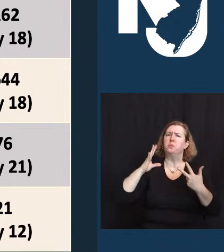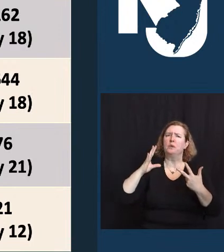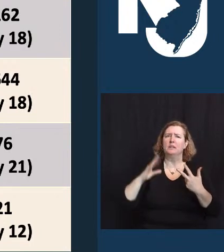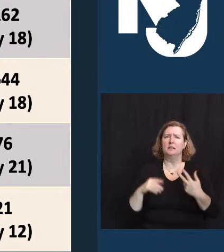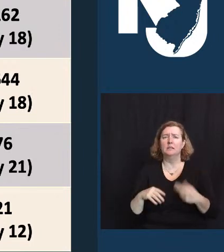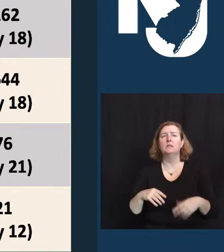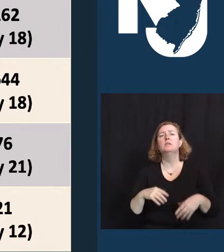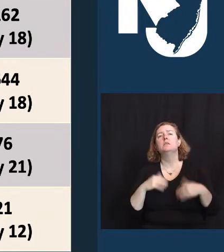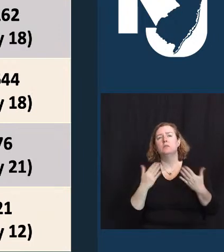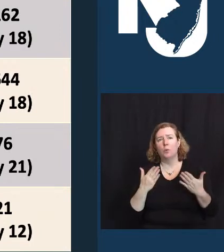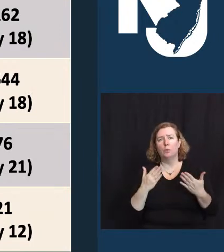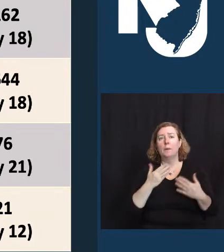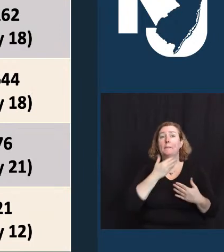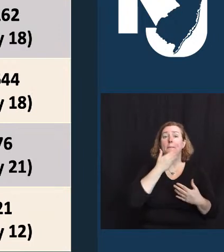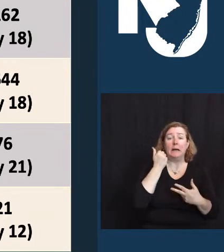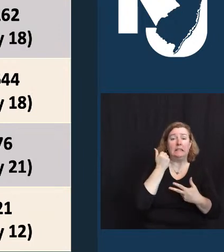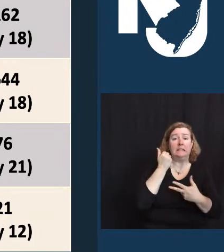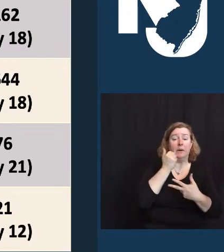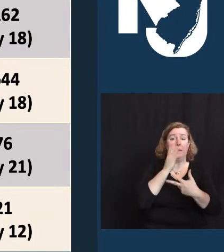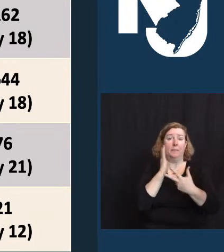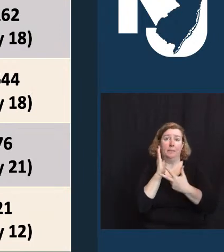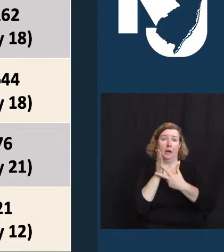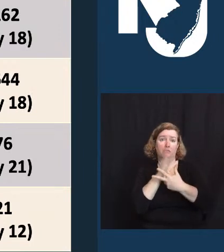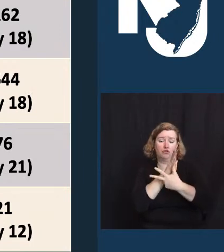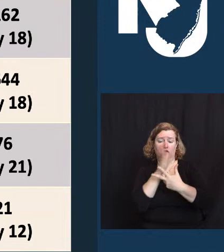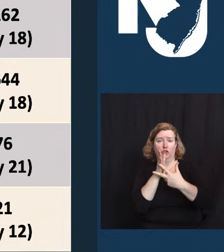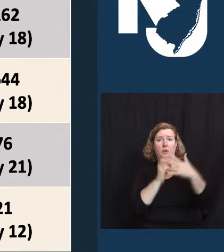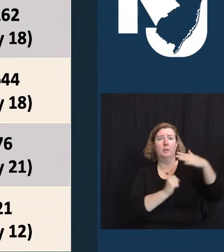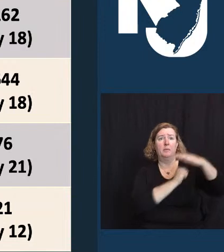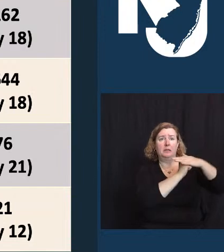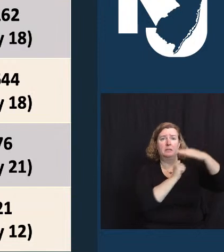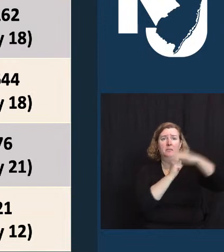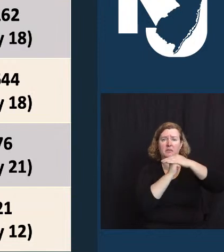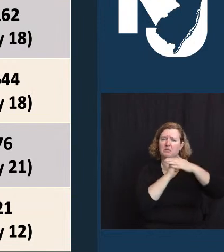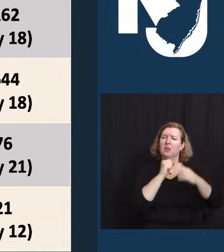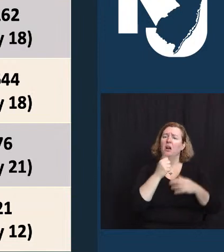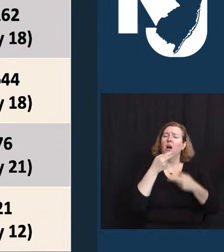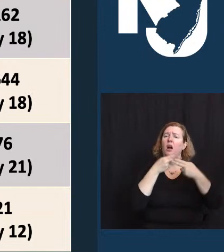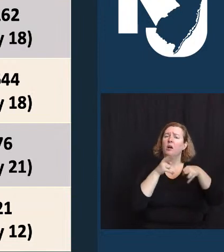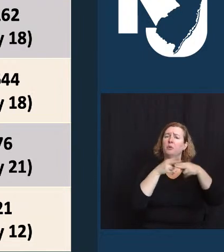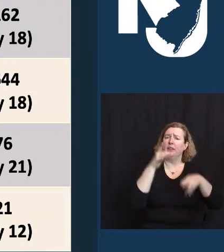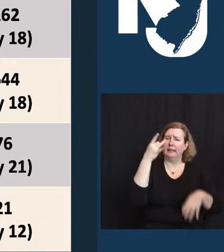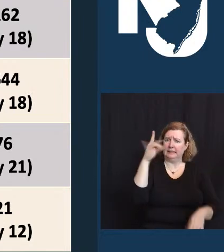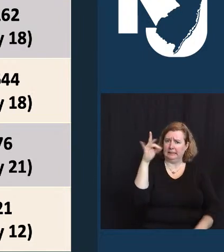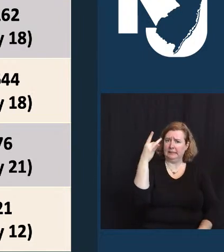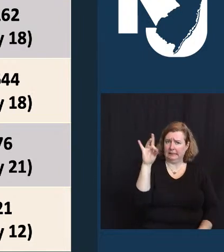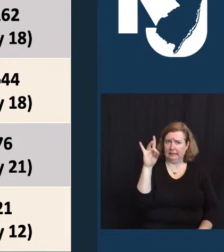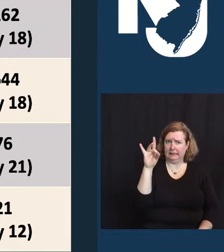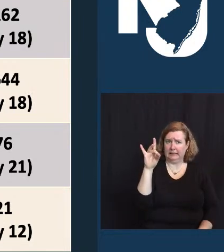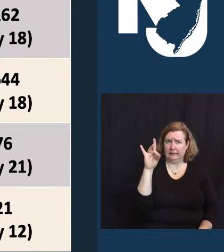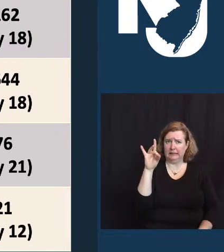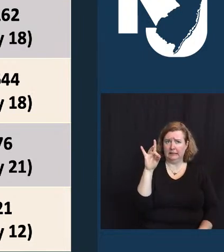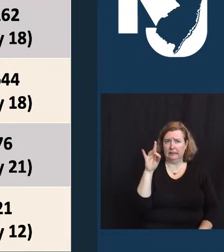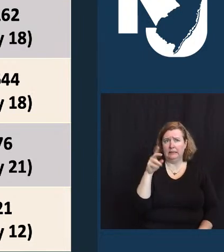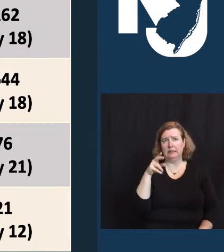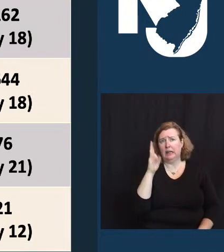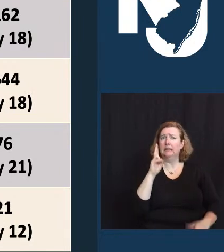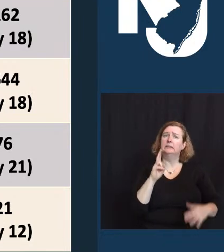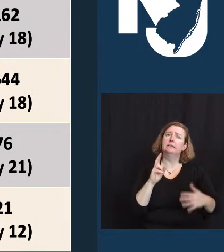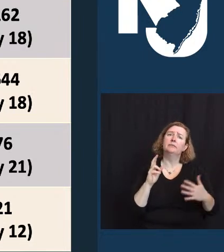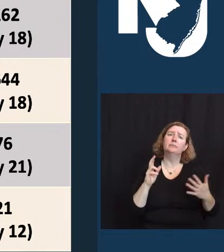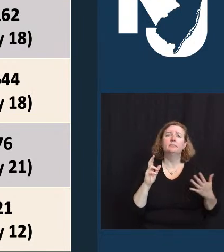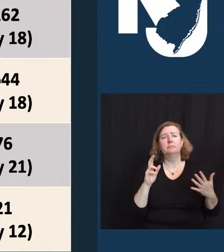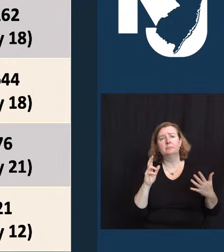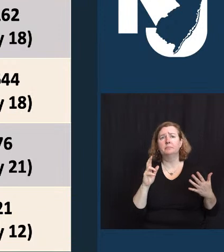the moderate cases, as you can see, the peaks are reached on April 18th. The high case scenarios, we don't reach that until plus or